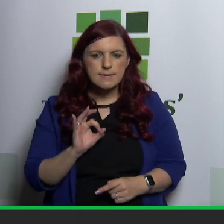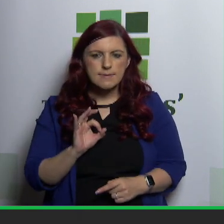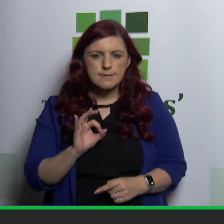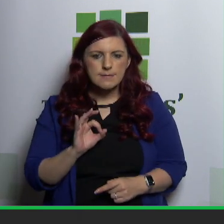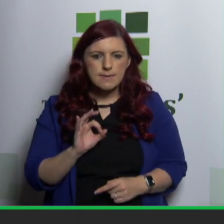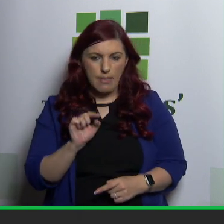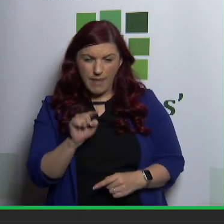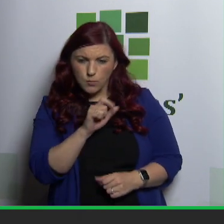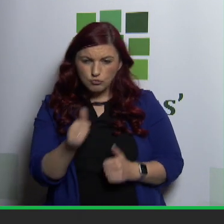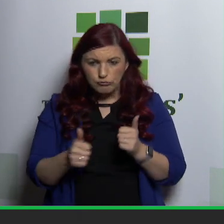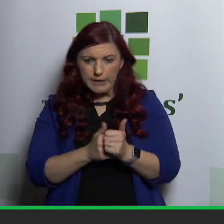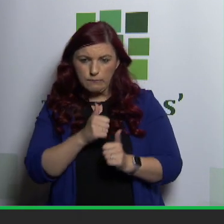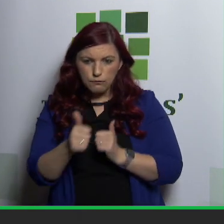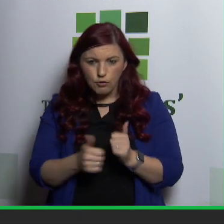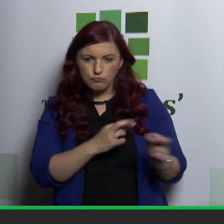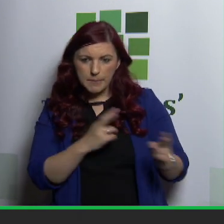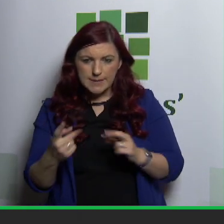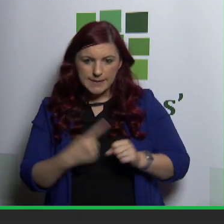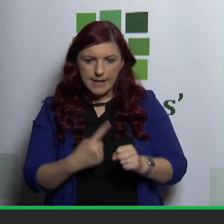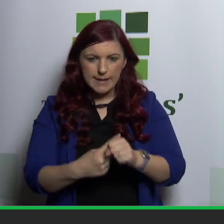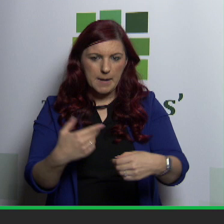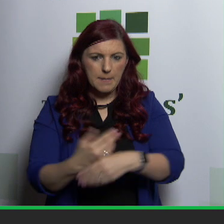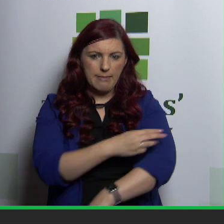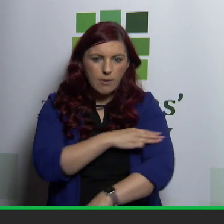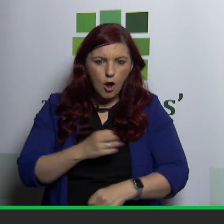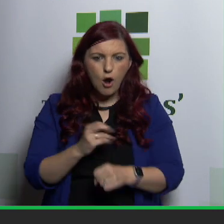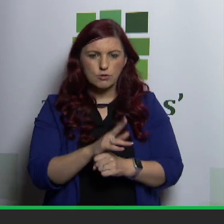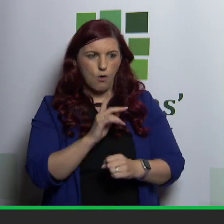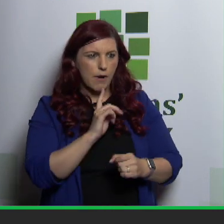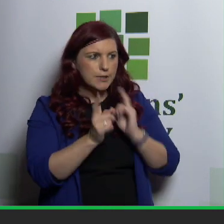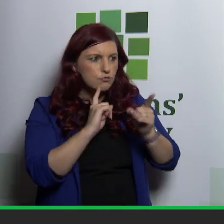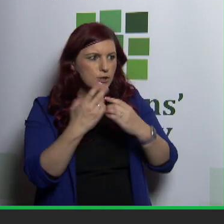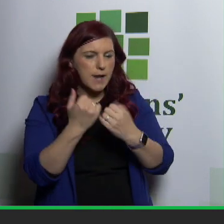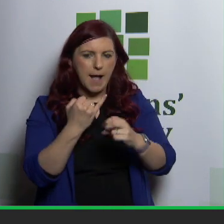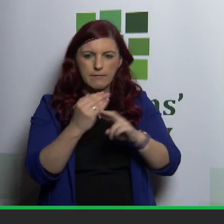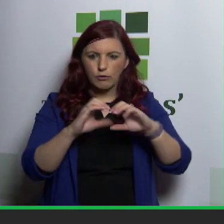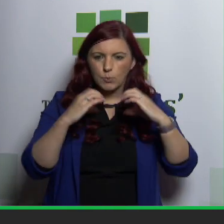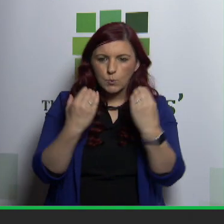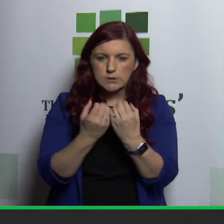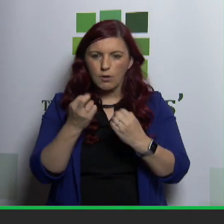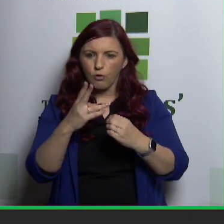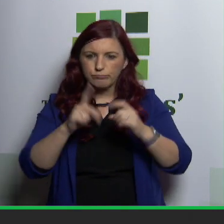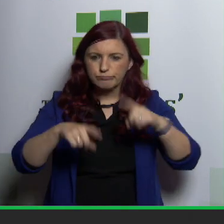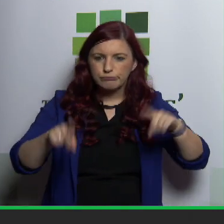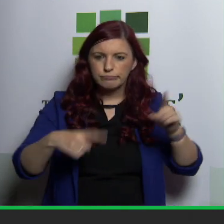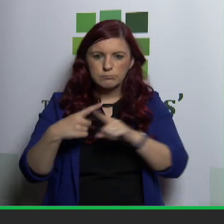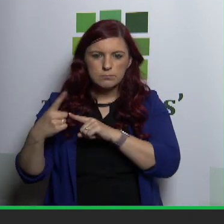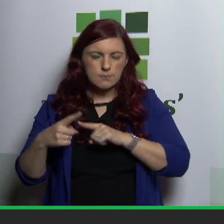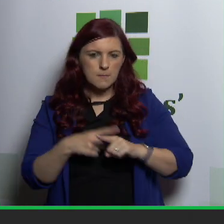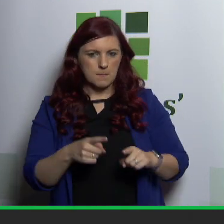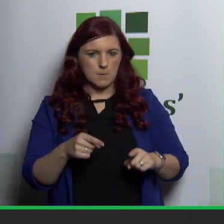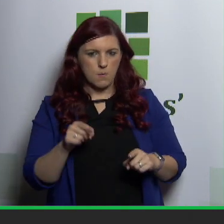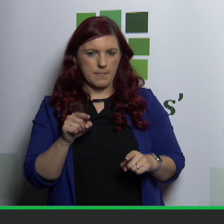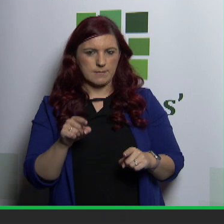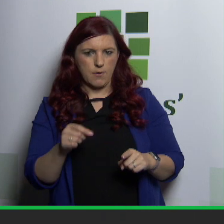reinforced on a daily basis through the guards and any interactions I would have with people out in the community. You know, obviously being a person that used